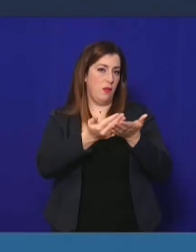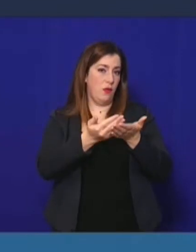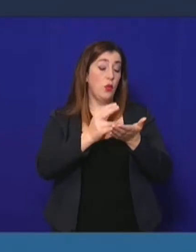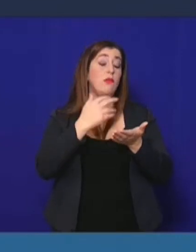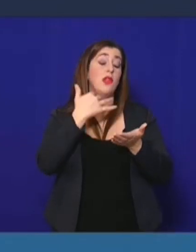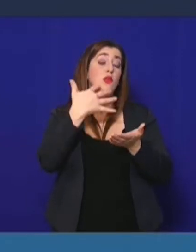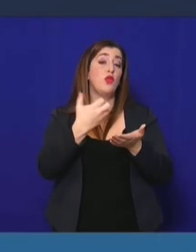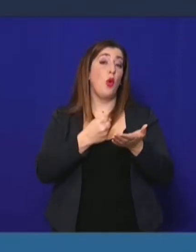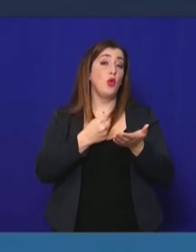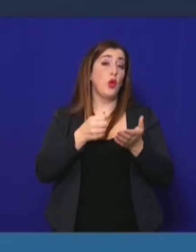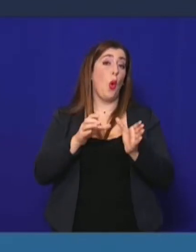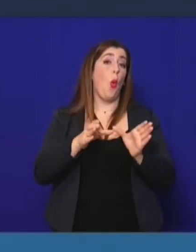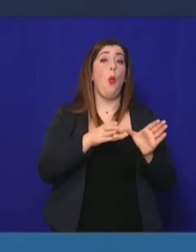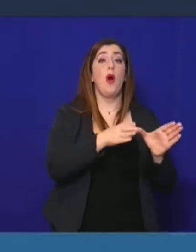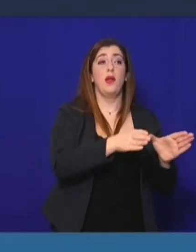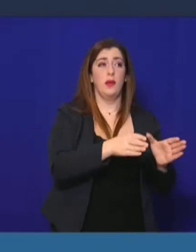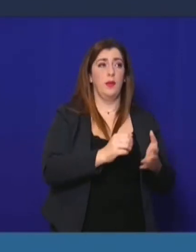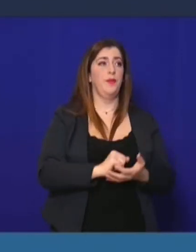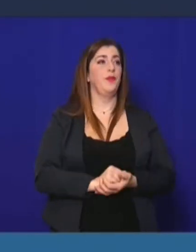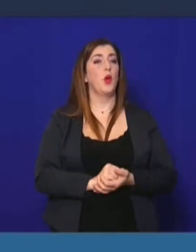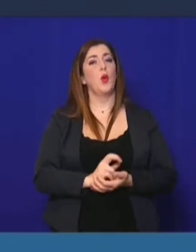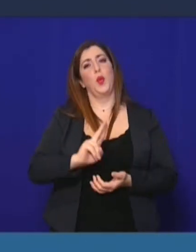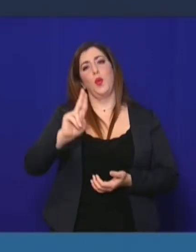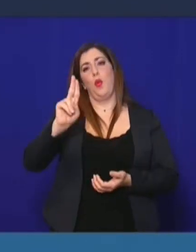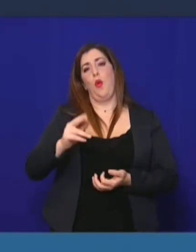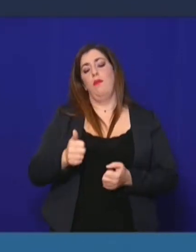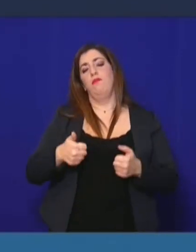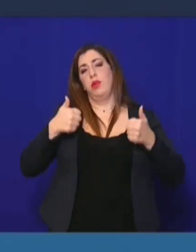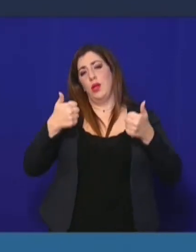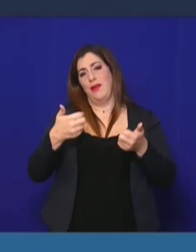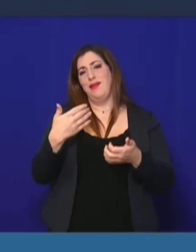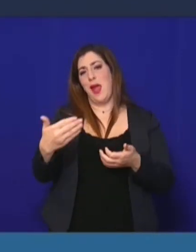f'kwarantina u l-importanti ħafna wkoll l-iġiene tal-idejn.